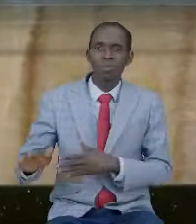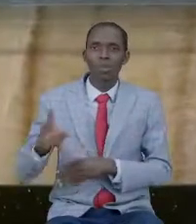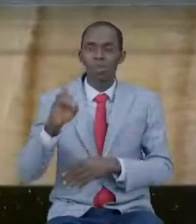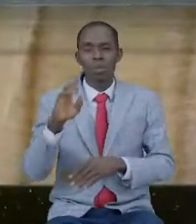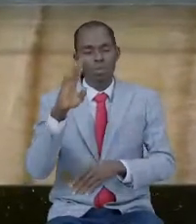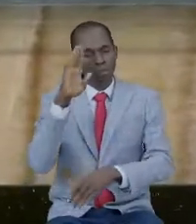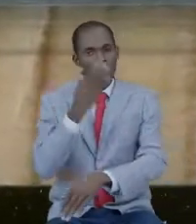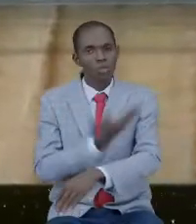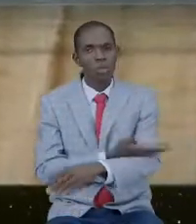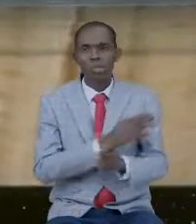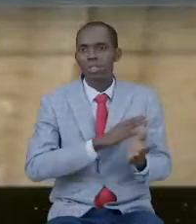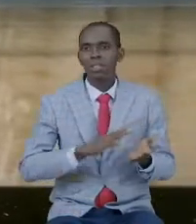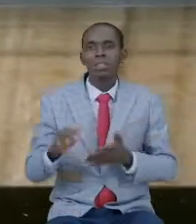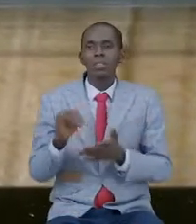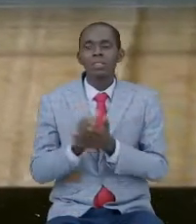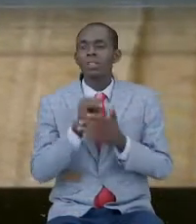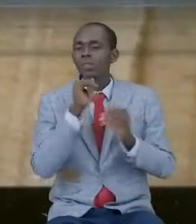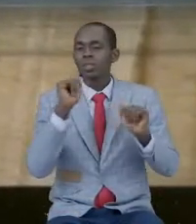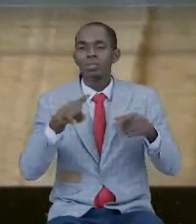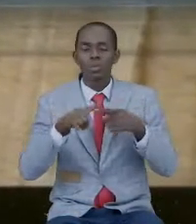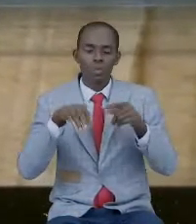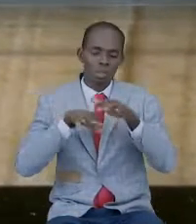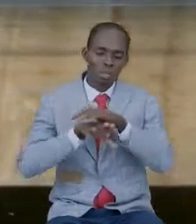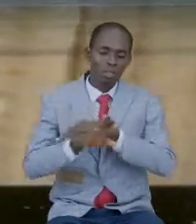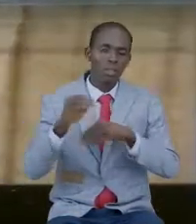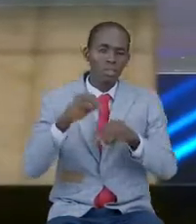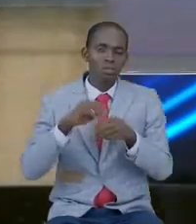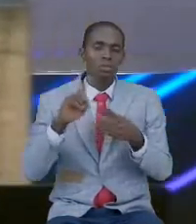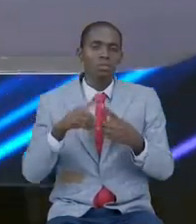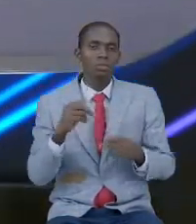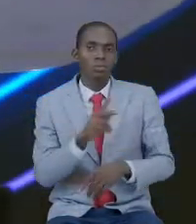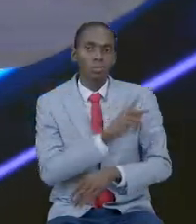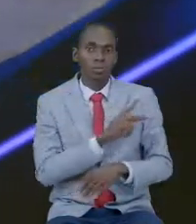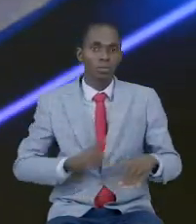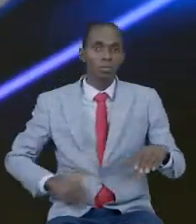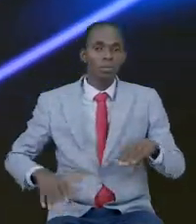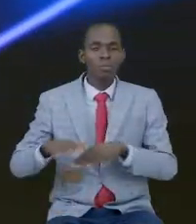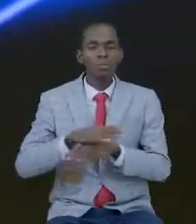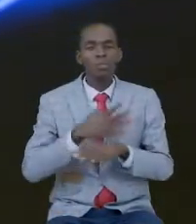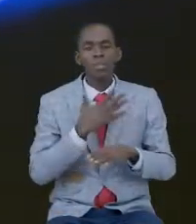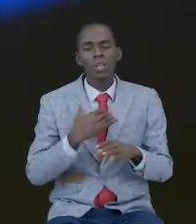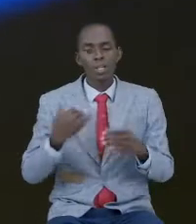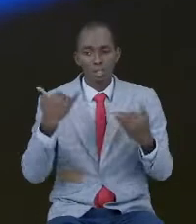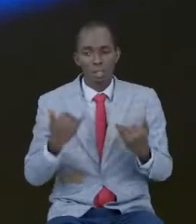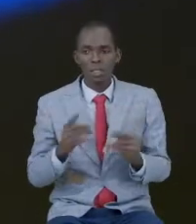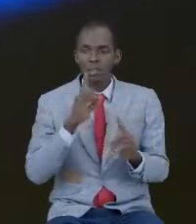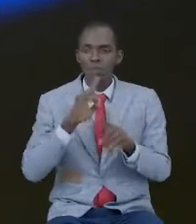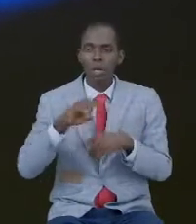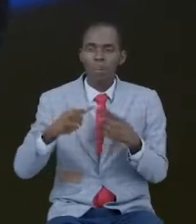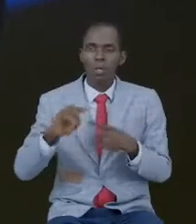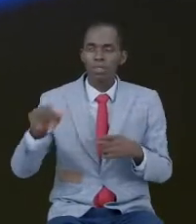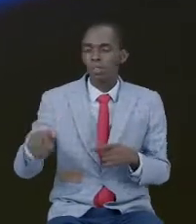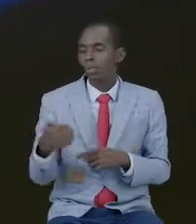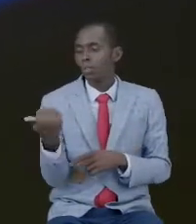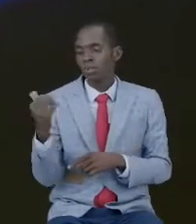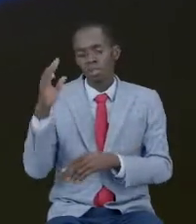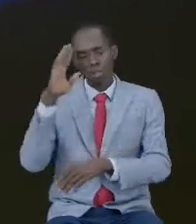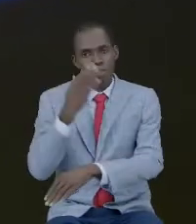negated, that could not get into the kingdom. And then he talks about the other son,